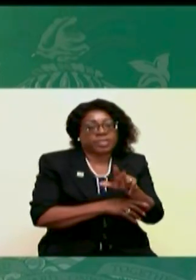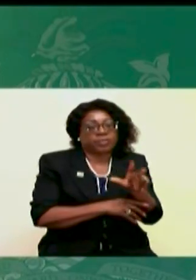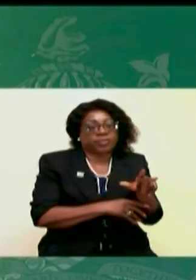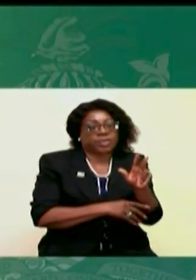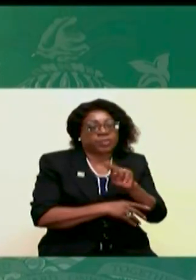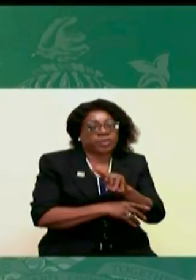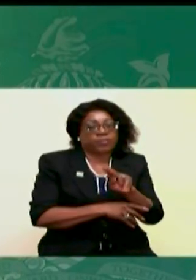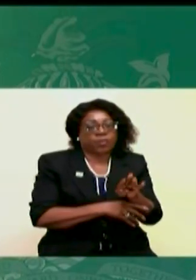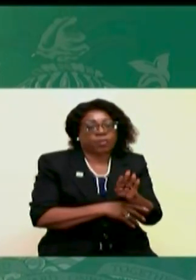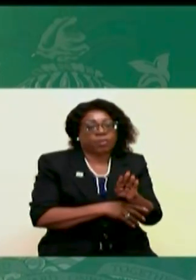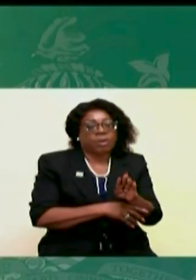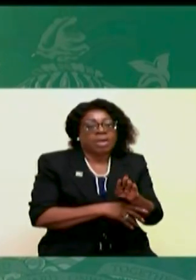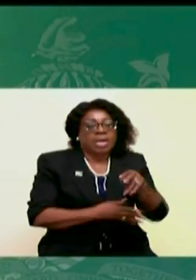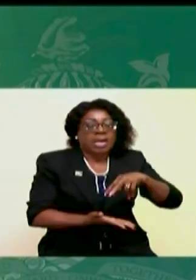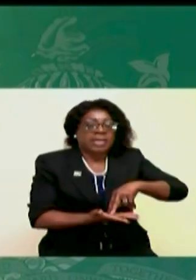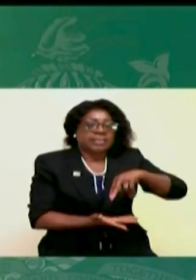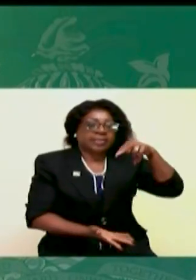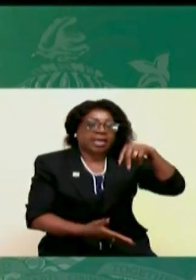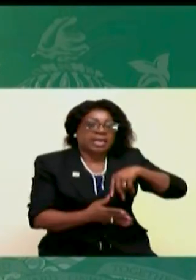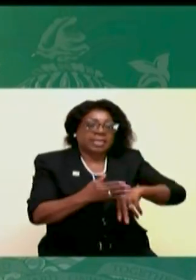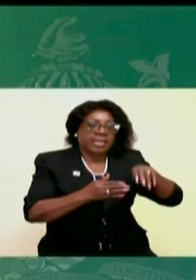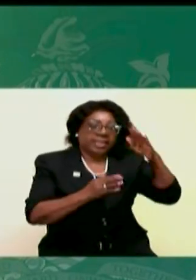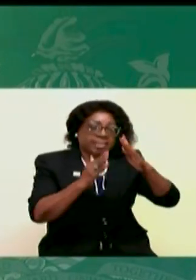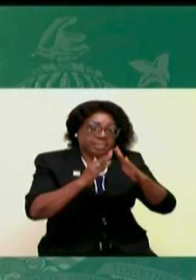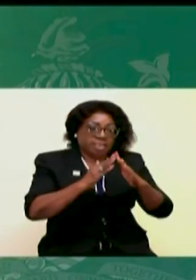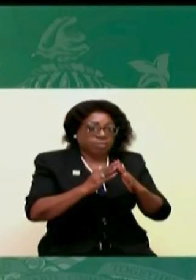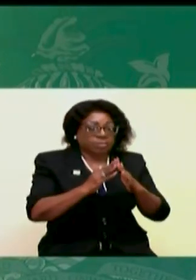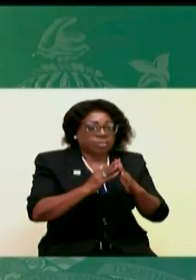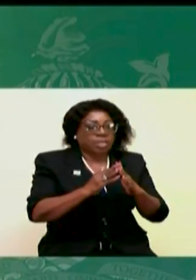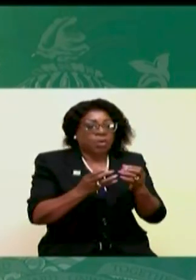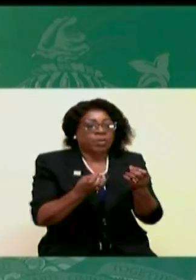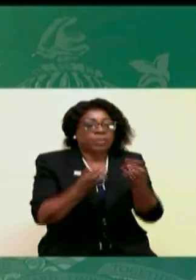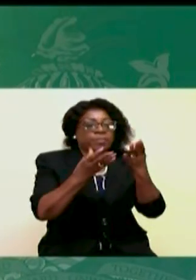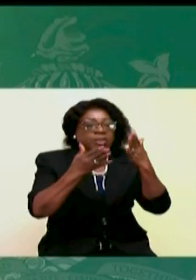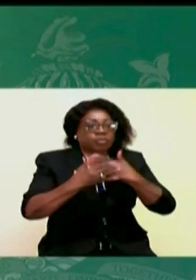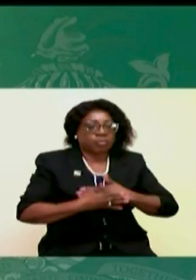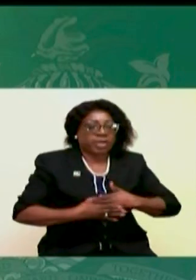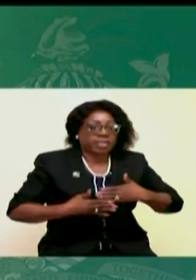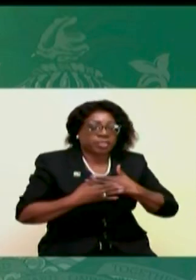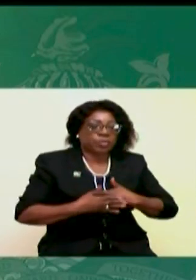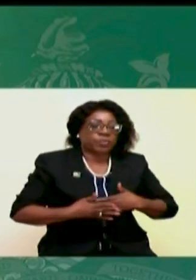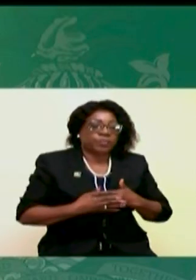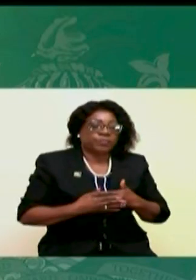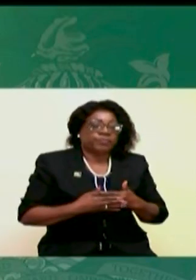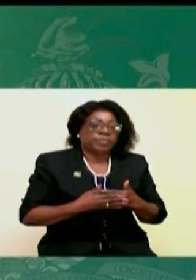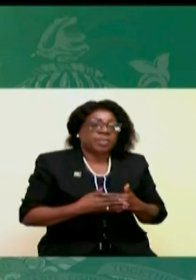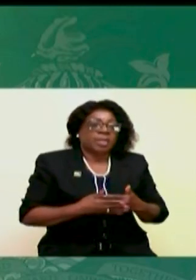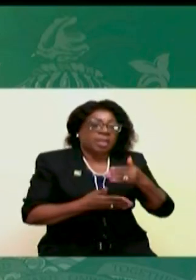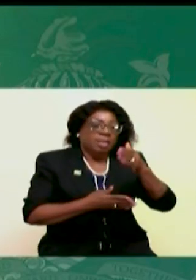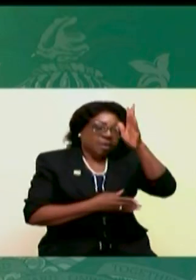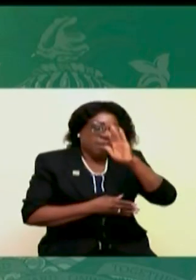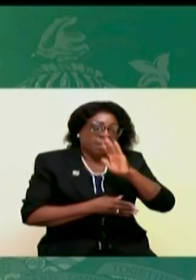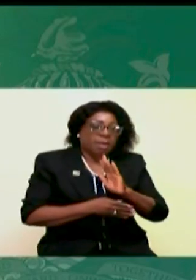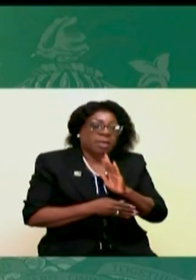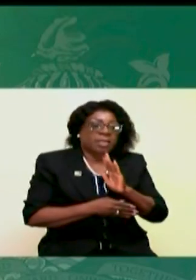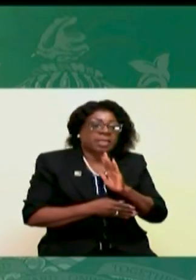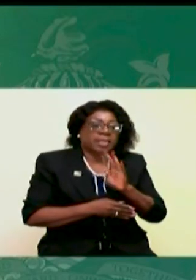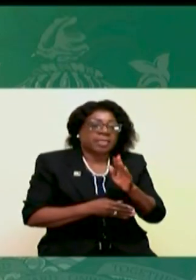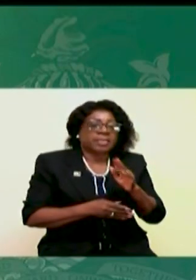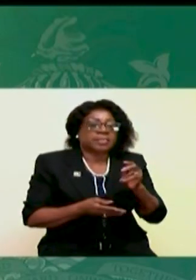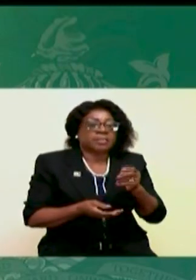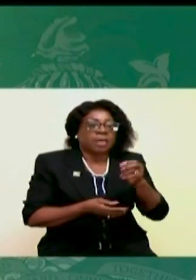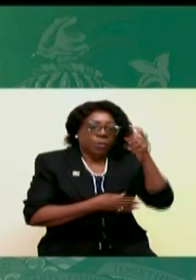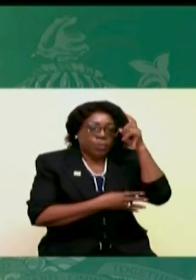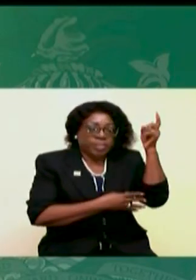2023-2024, I stand in this honorable house with much gratitude. God in his infinite wisdom